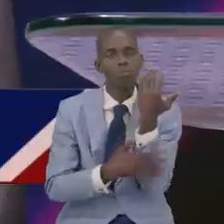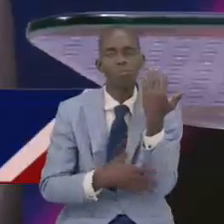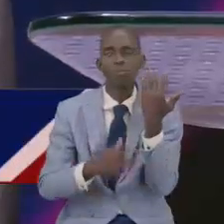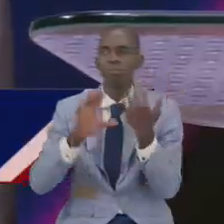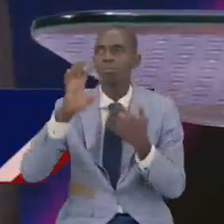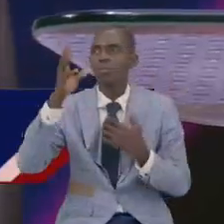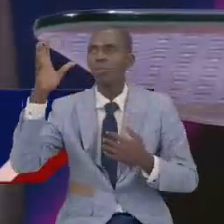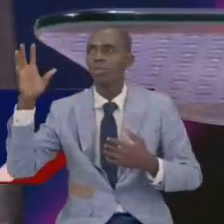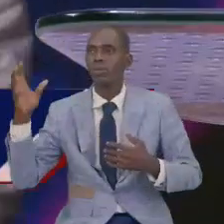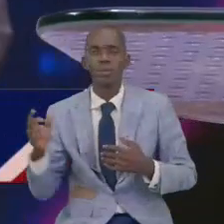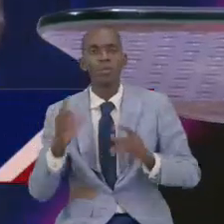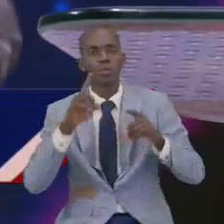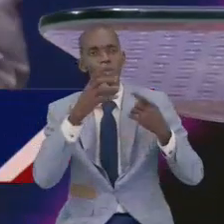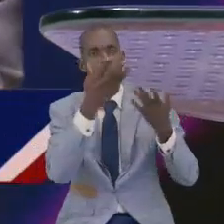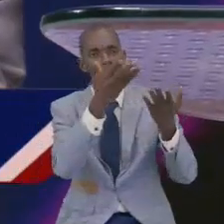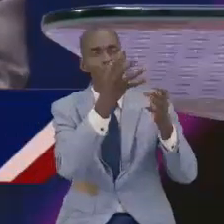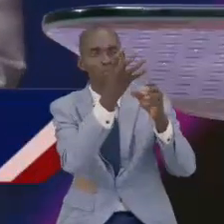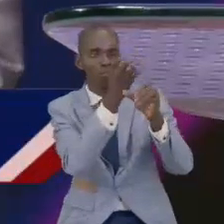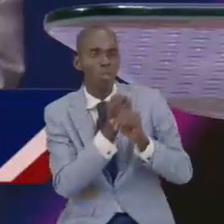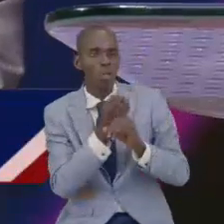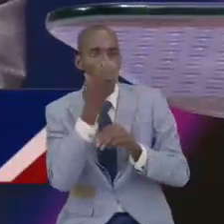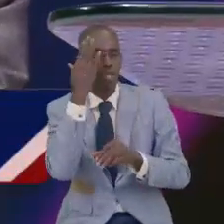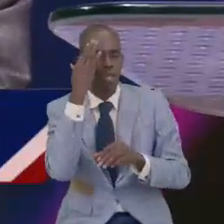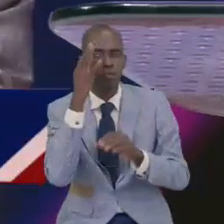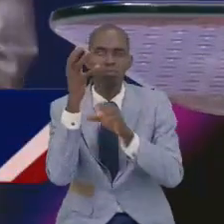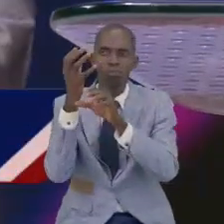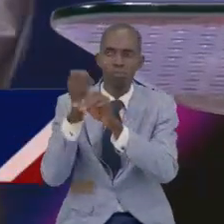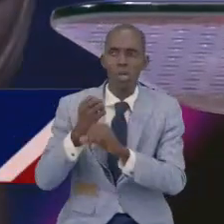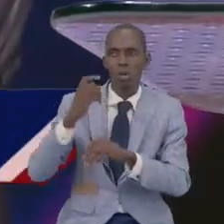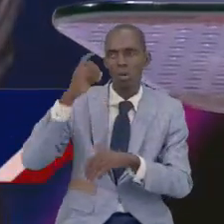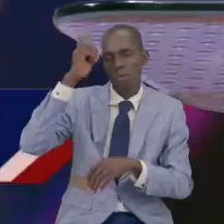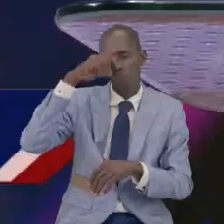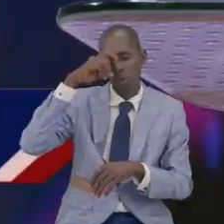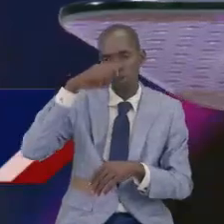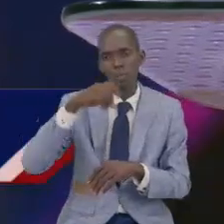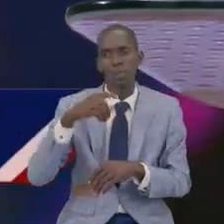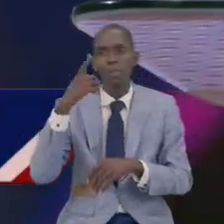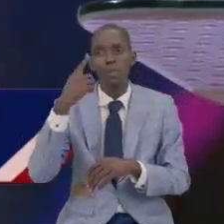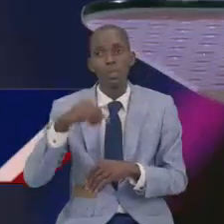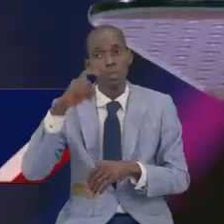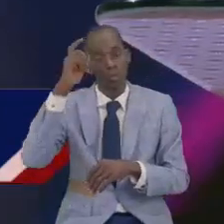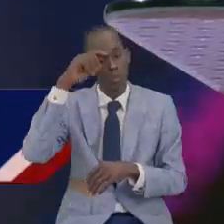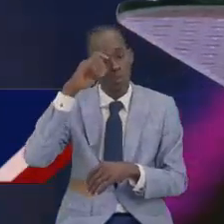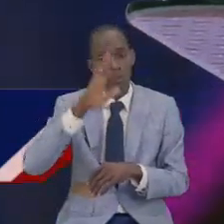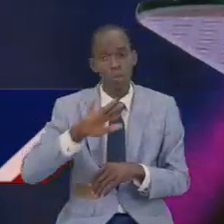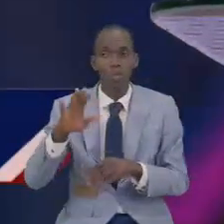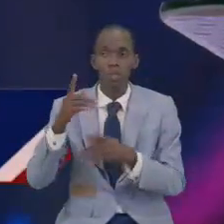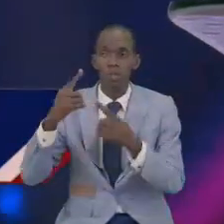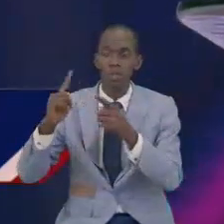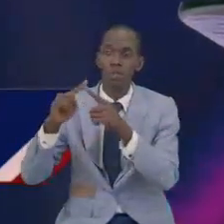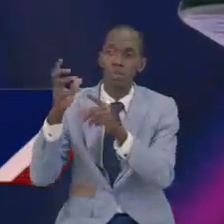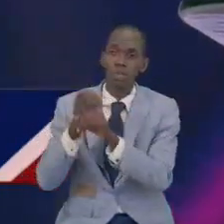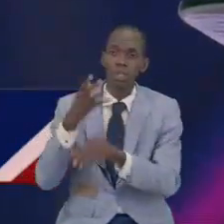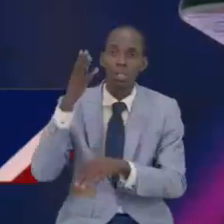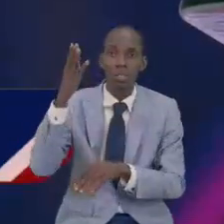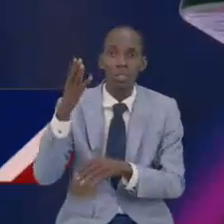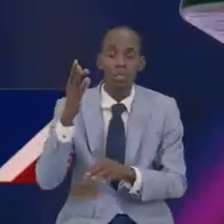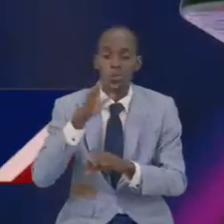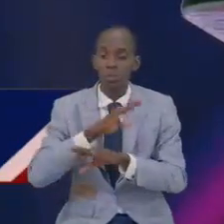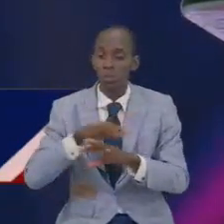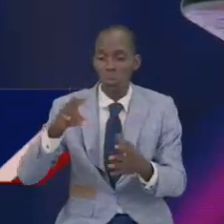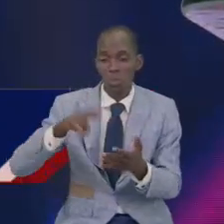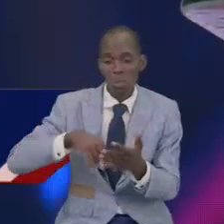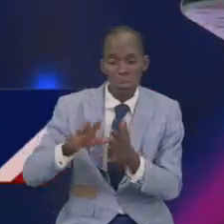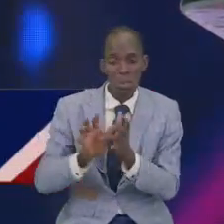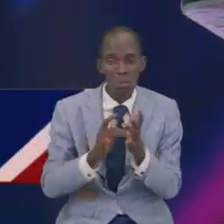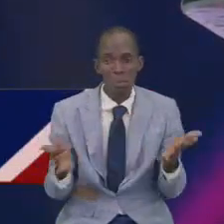that country, go and get knowledge, go and get wisdom. The wisdom they try to get over there, if they don't read the Bible, if